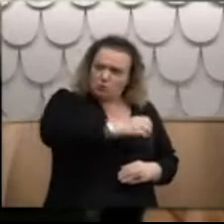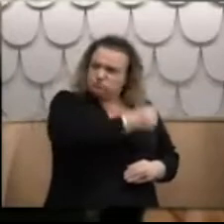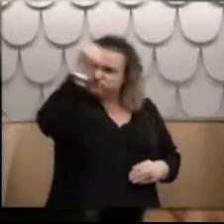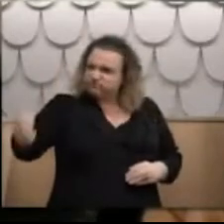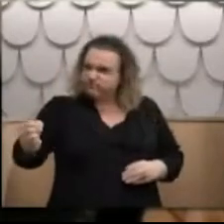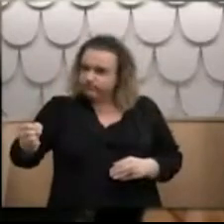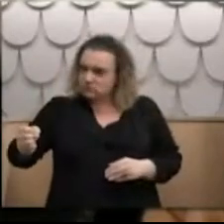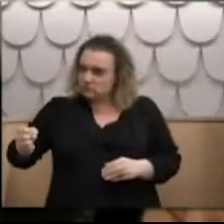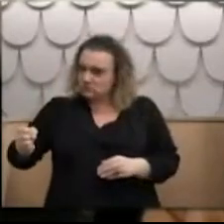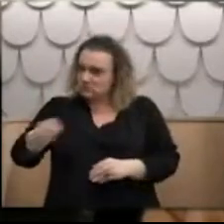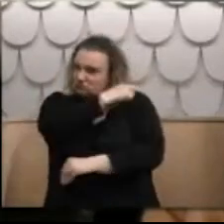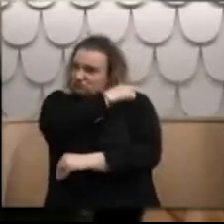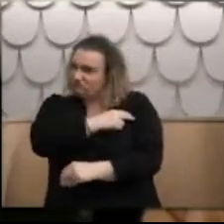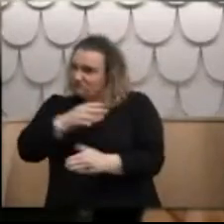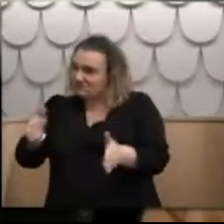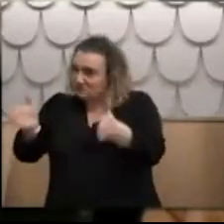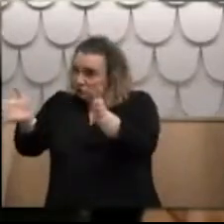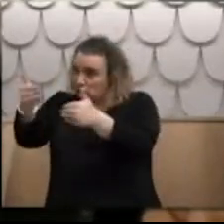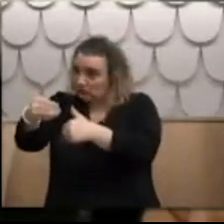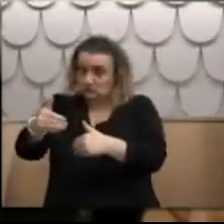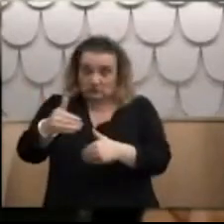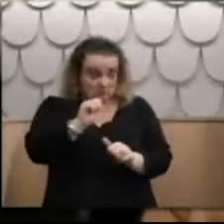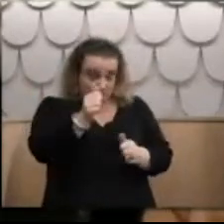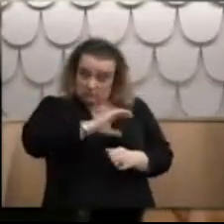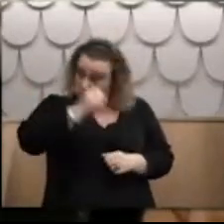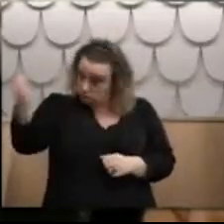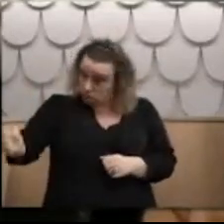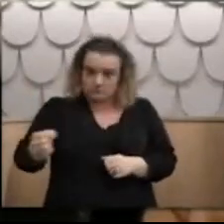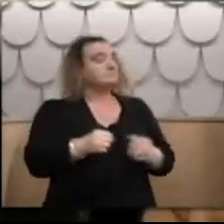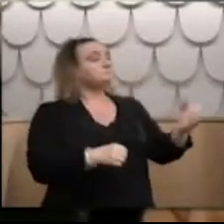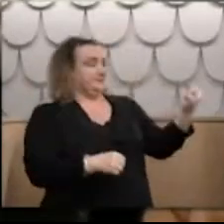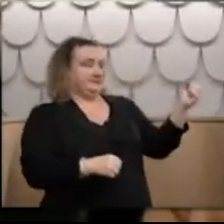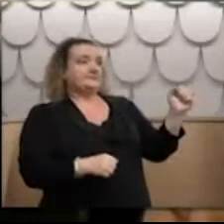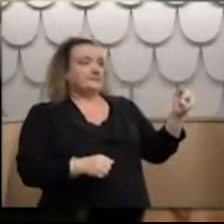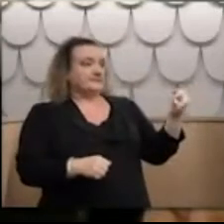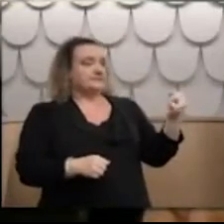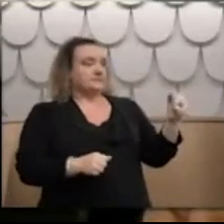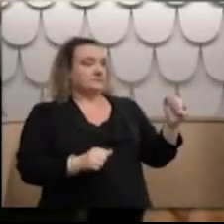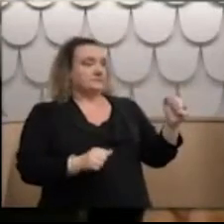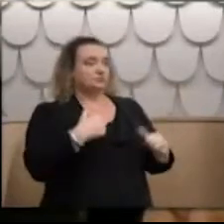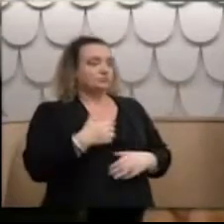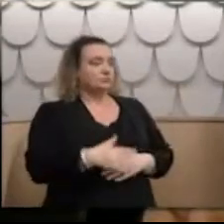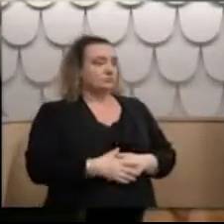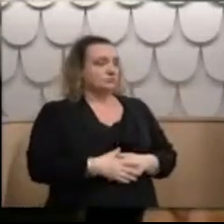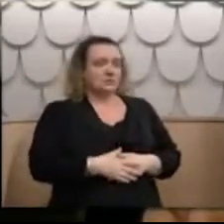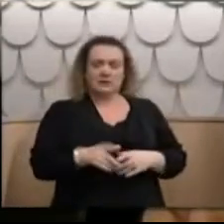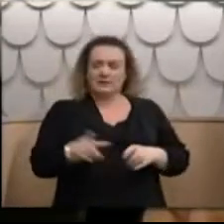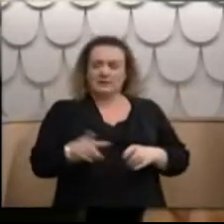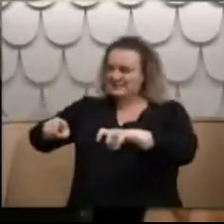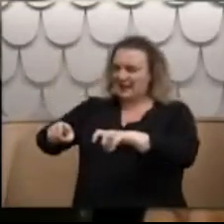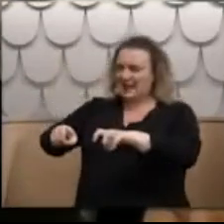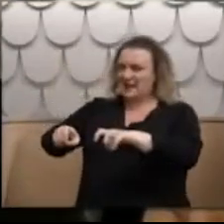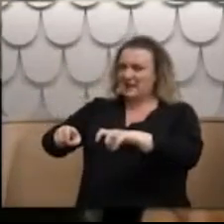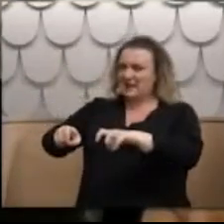right? Did you go into maximum? Yeah. How long would you stay in there for, Donald?